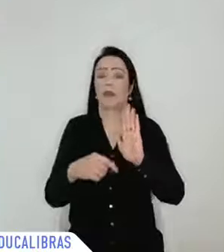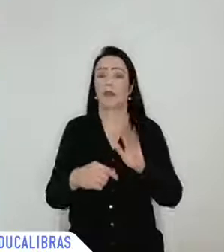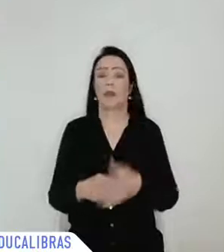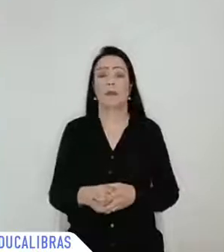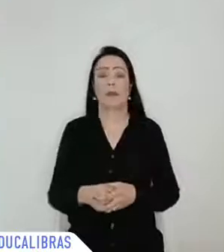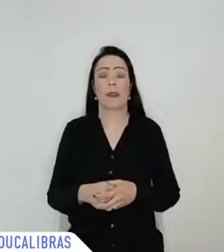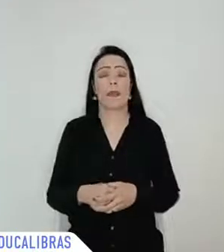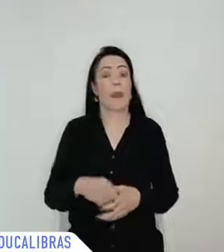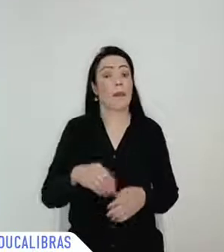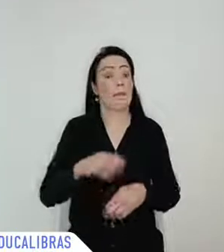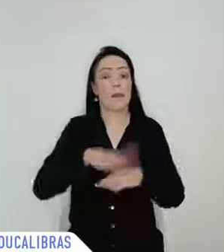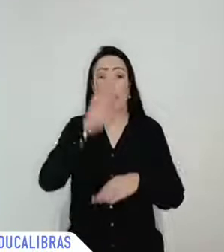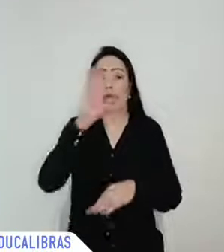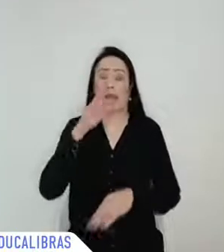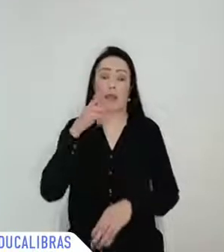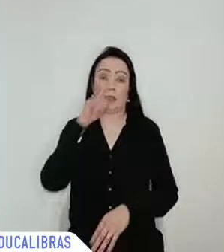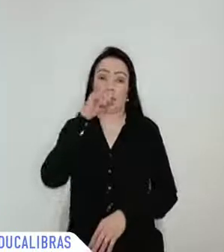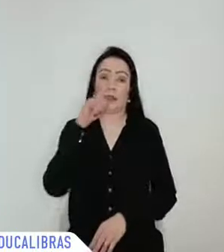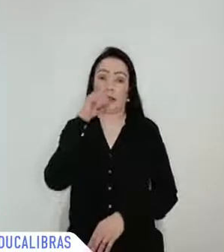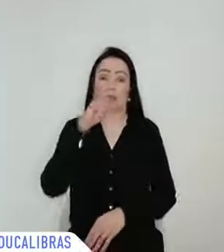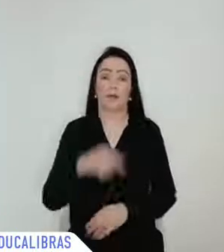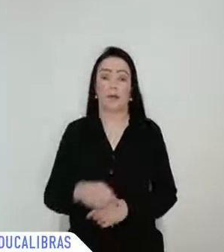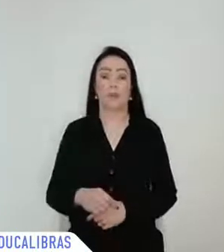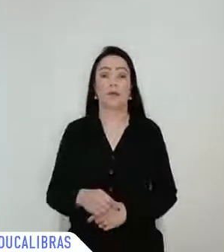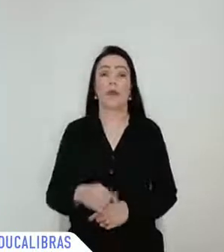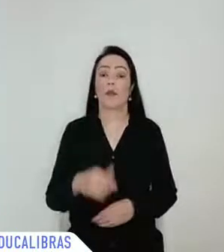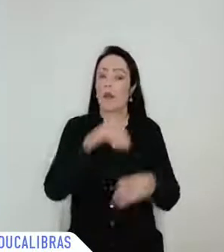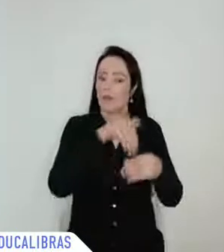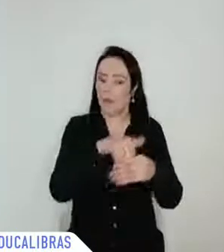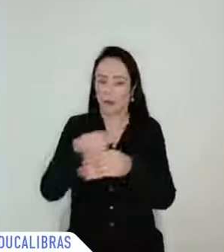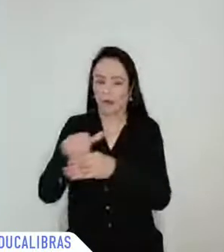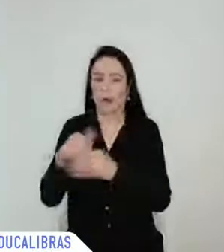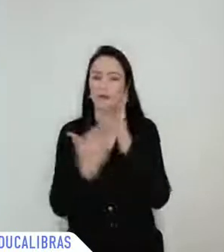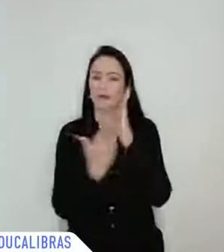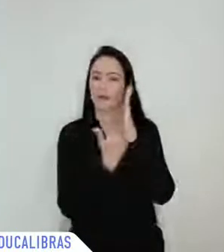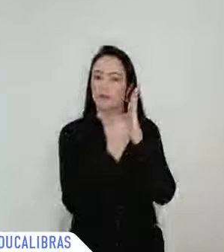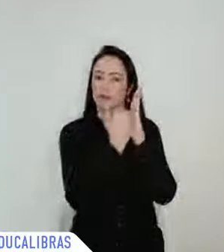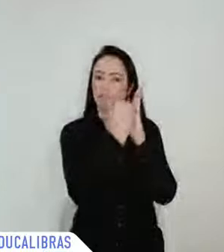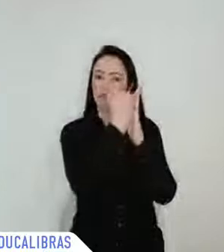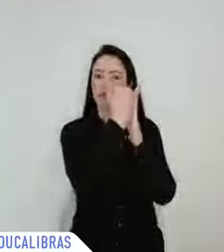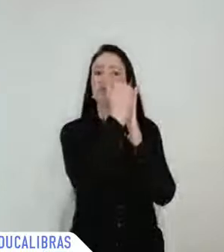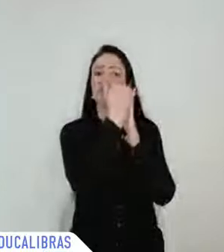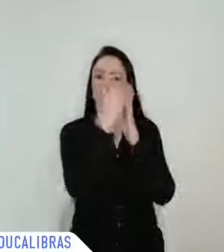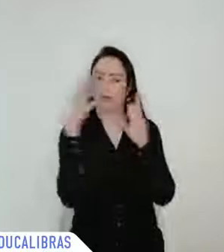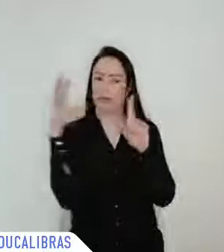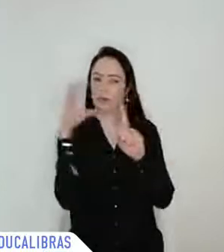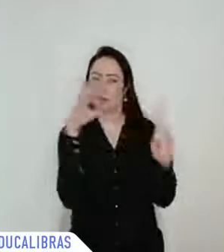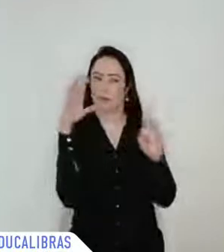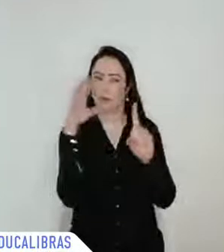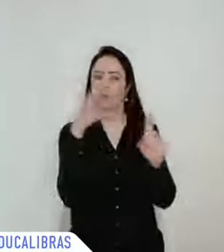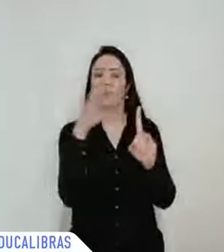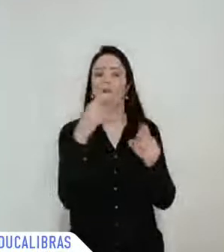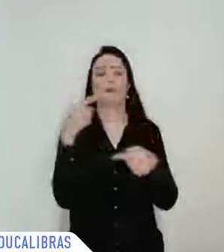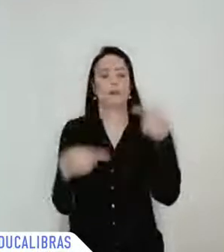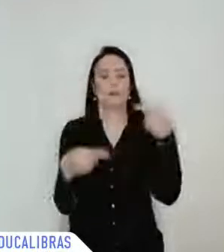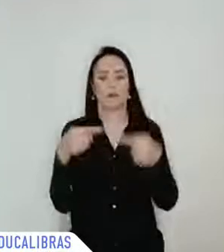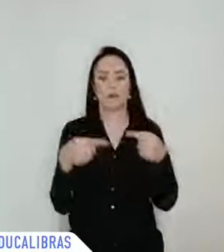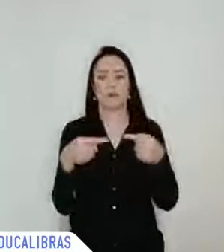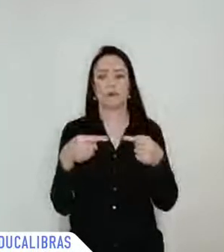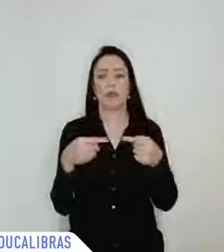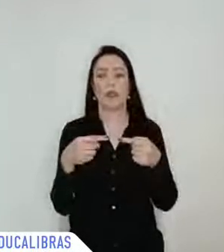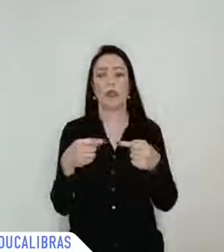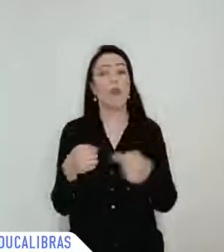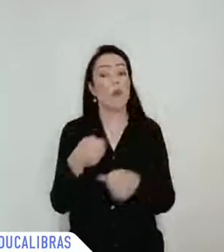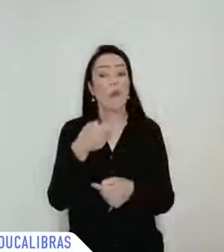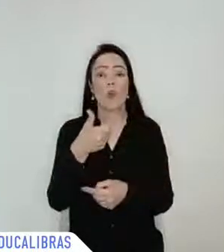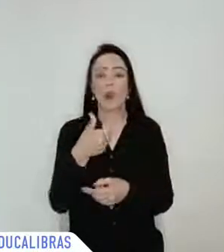and those who report local situations. They are the most vulnerable, and we are going to have more pressure put on